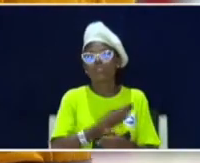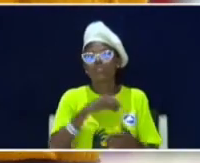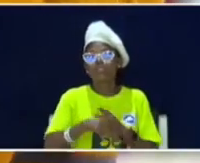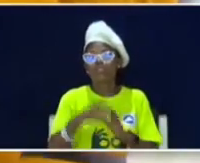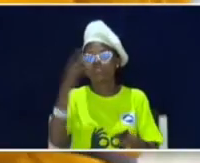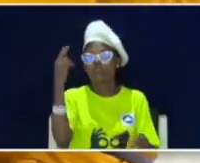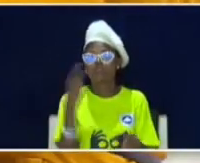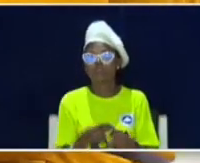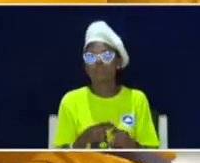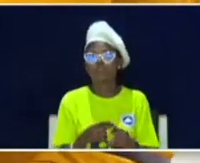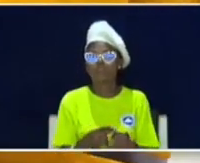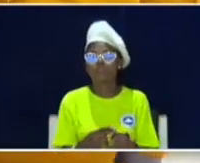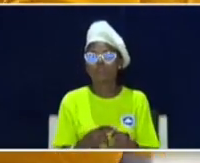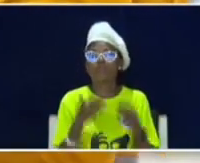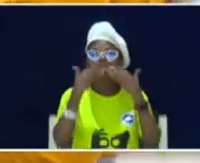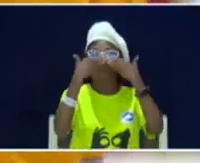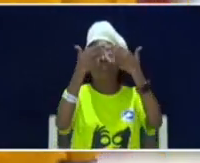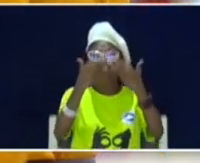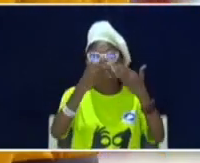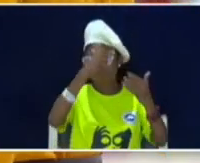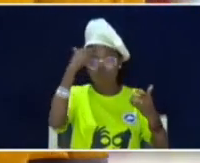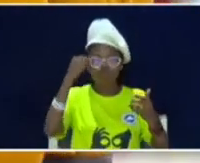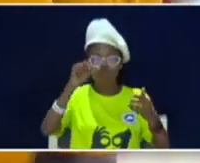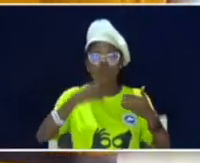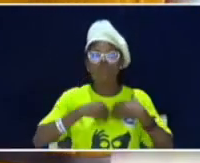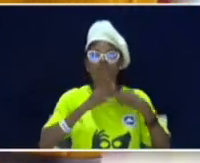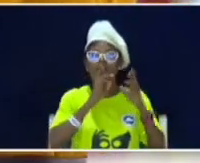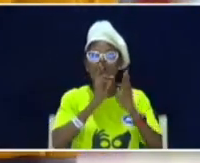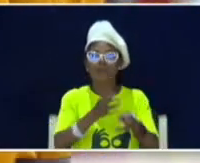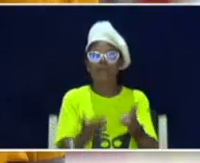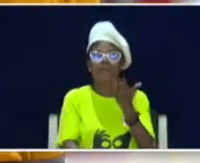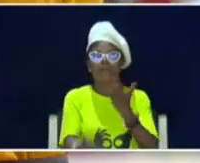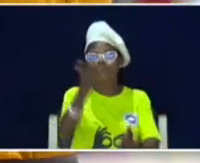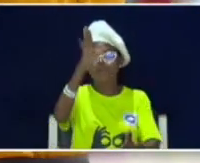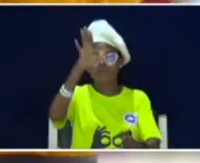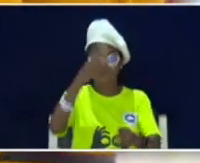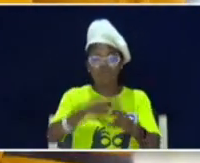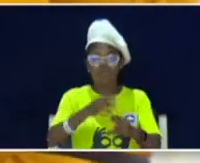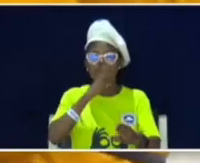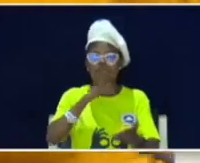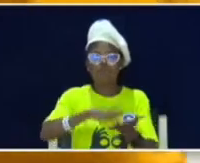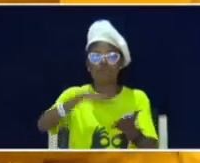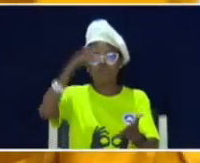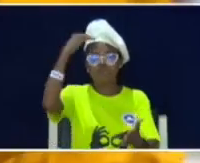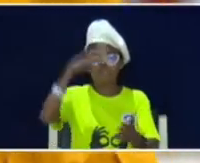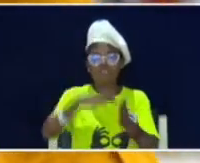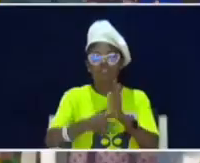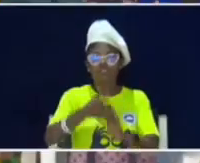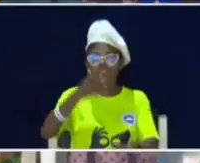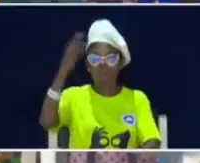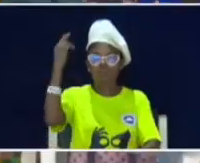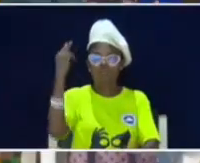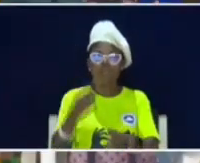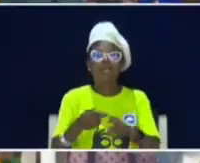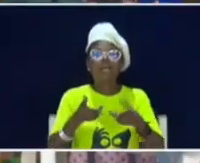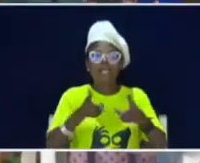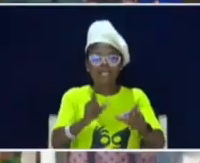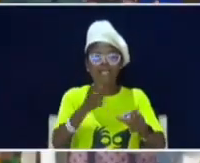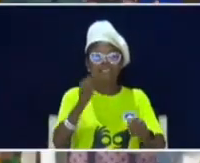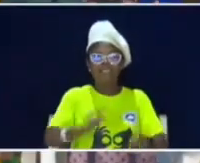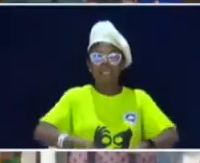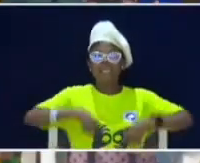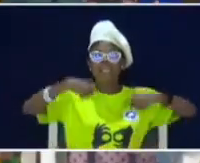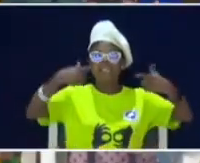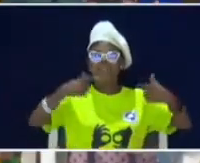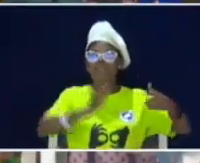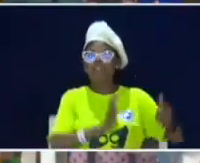of Jesus. Thank you because you have answered. May your name be glorified in Jesus' name. Let the living soul in